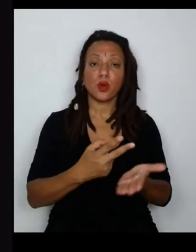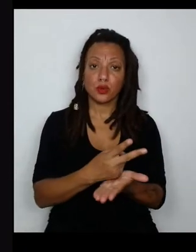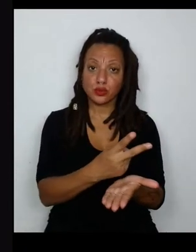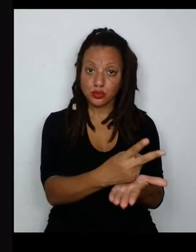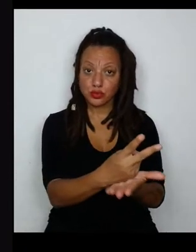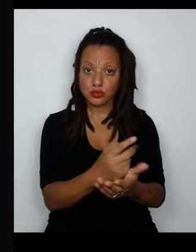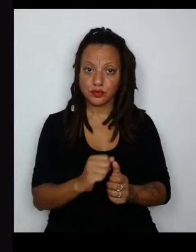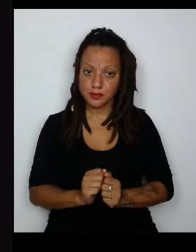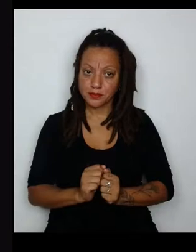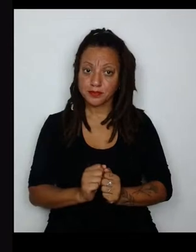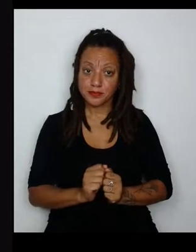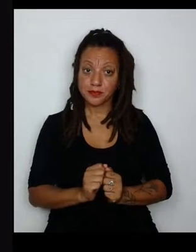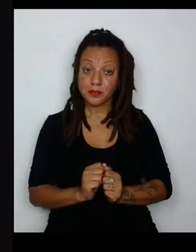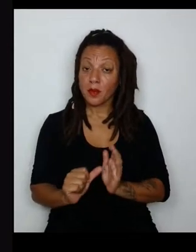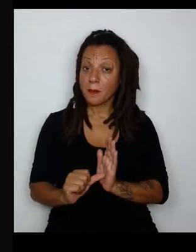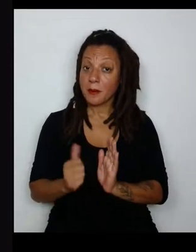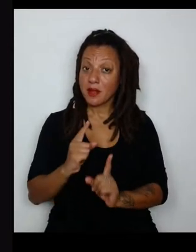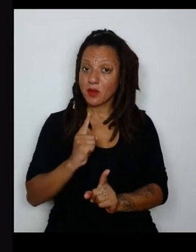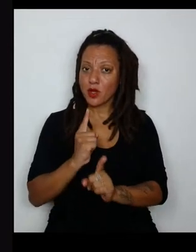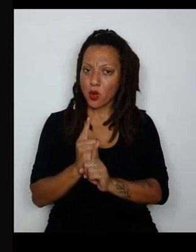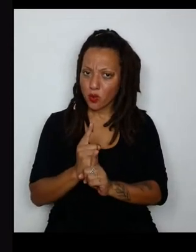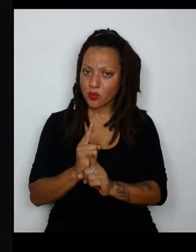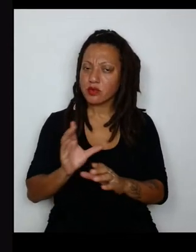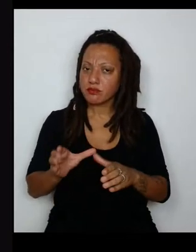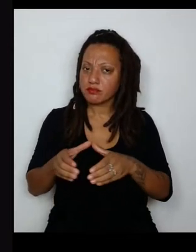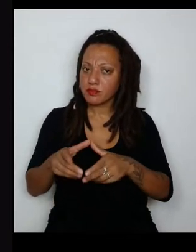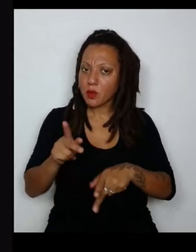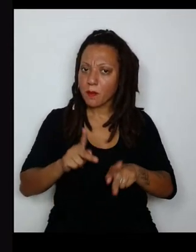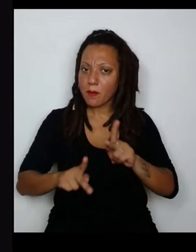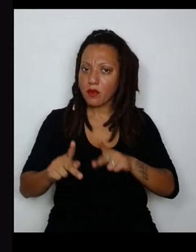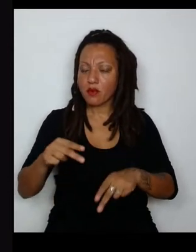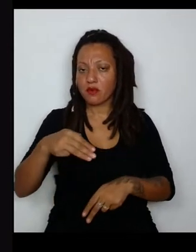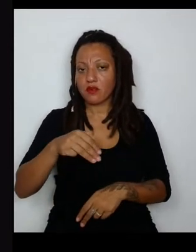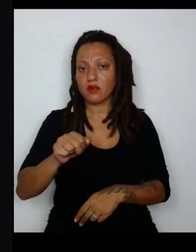with the markeisen people was in 1595.